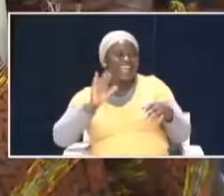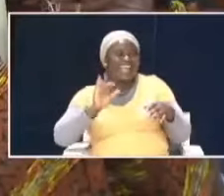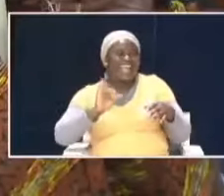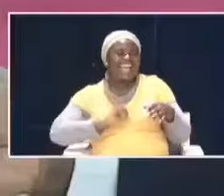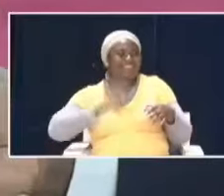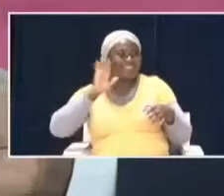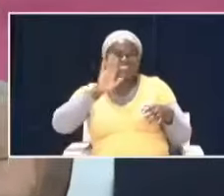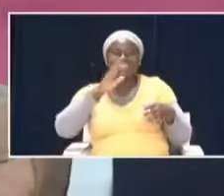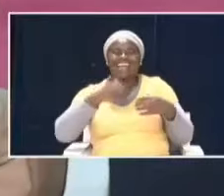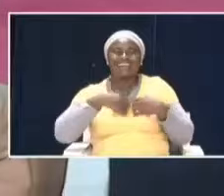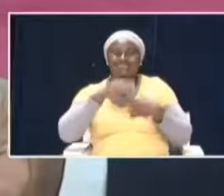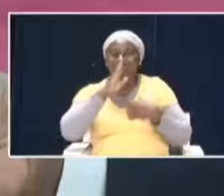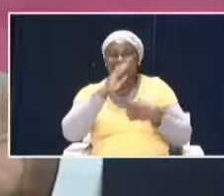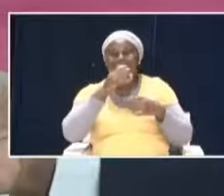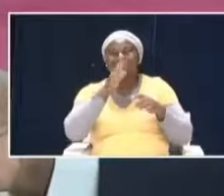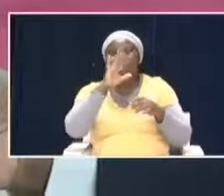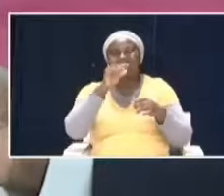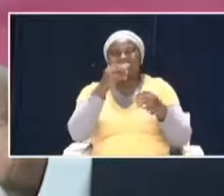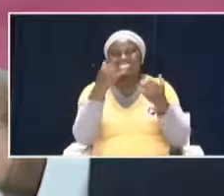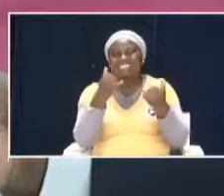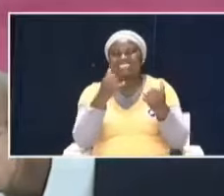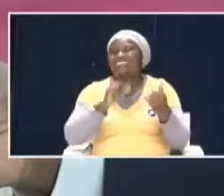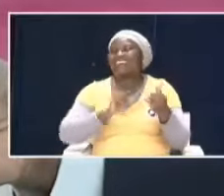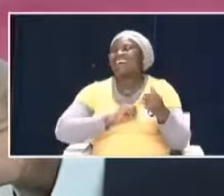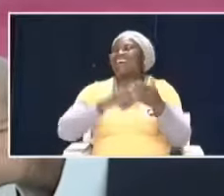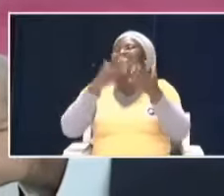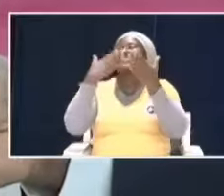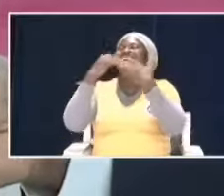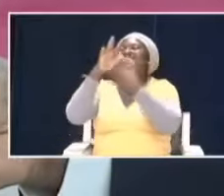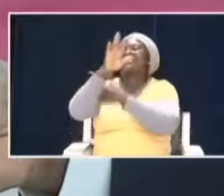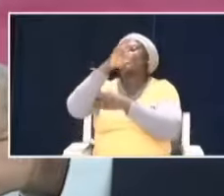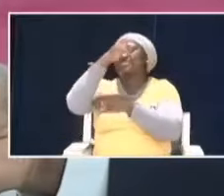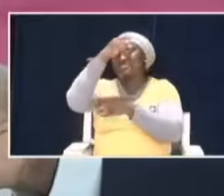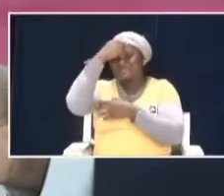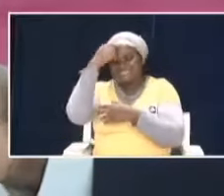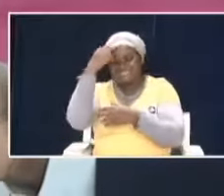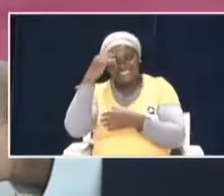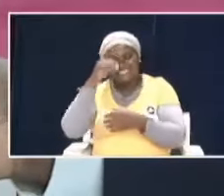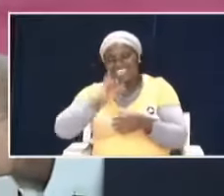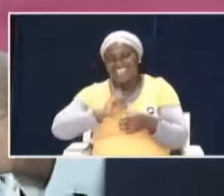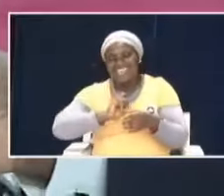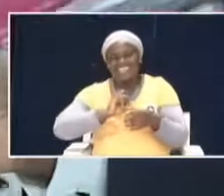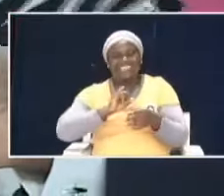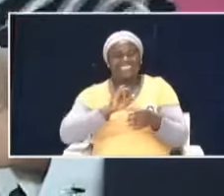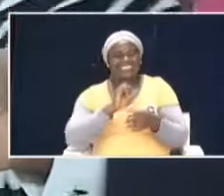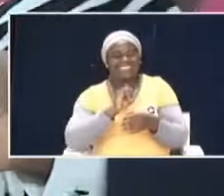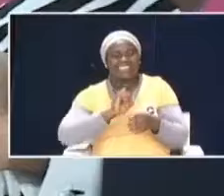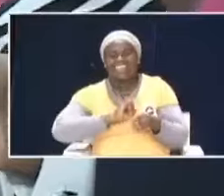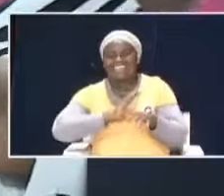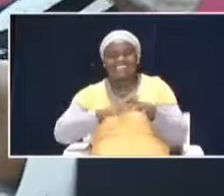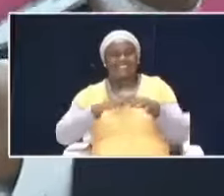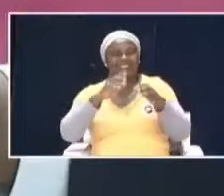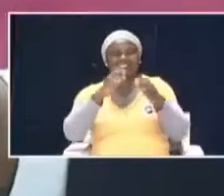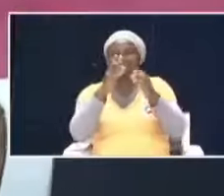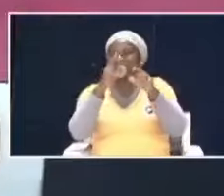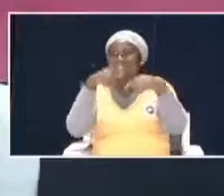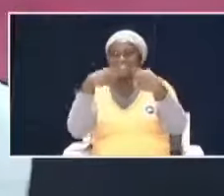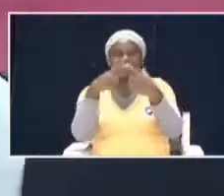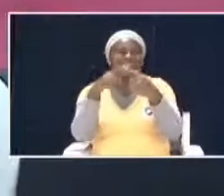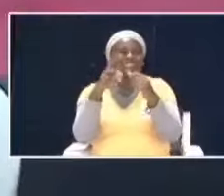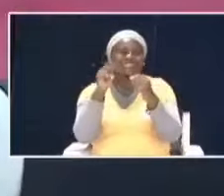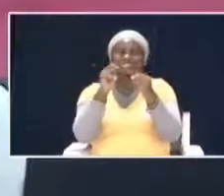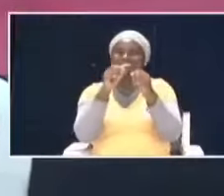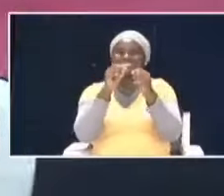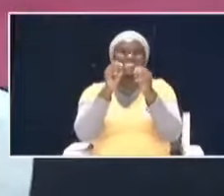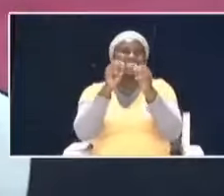thank God that I didn't go into the custody of police or something like that. I praise the name of the Lord. I